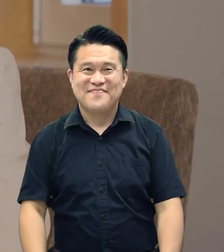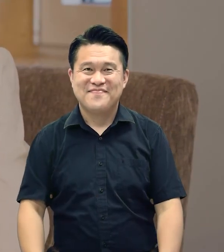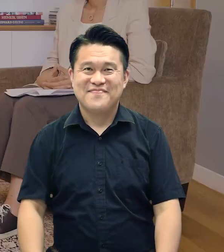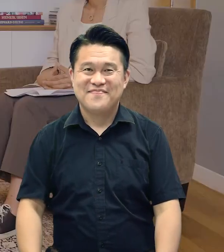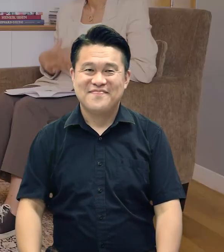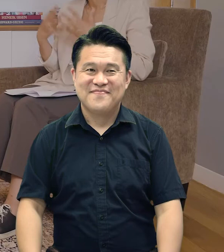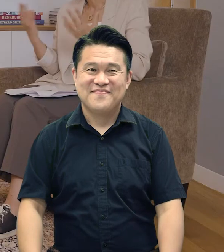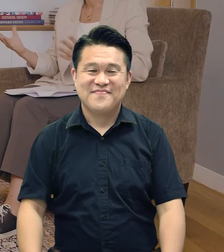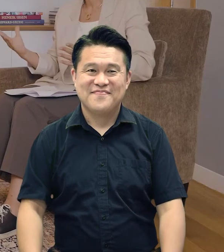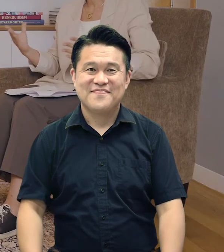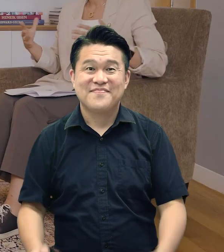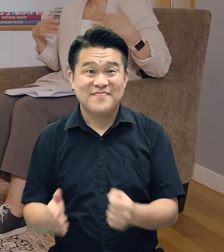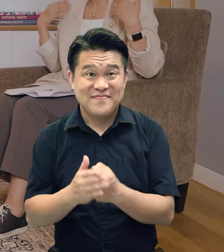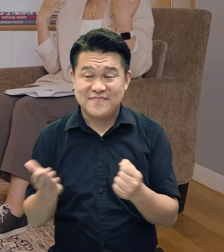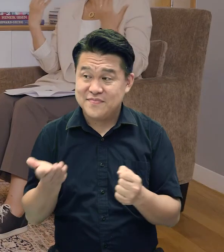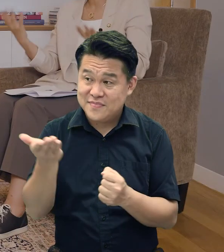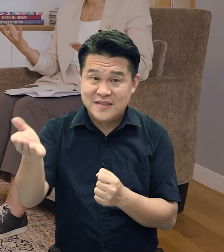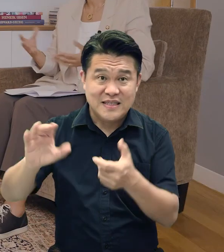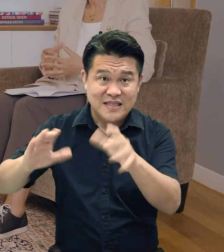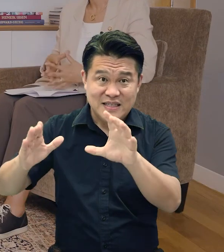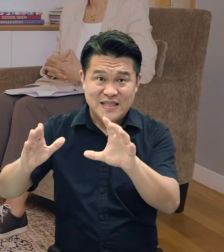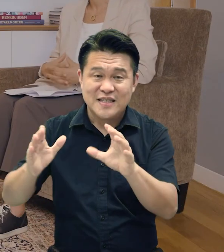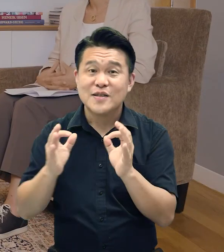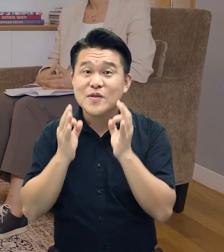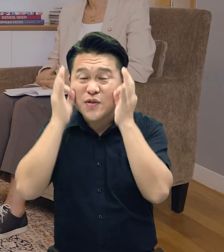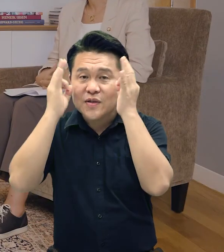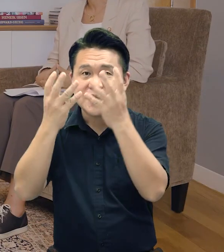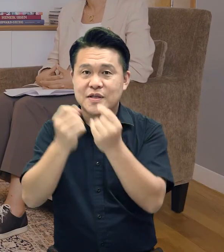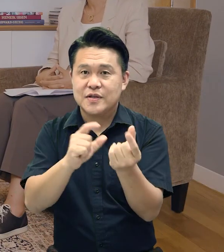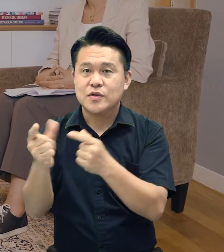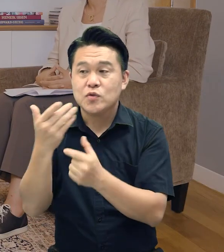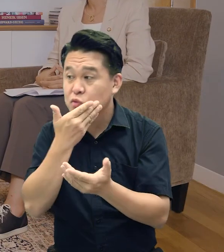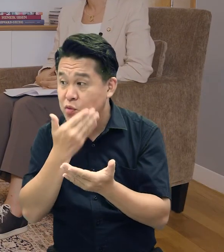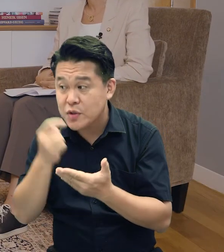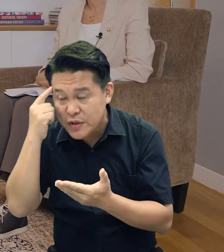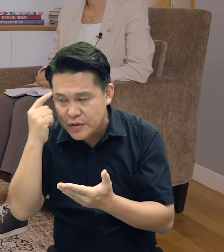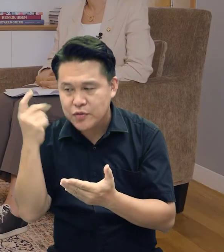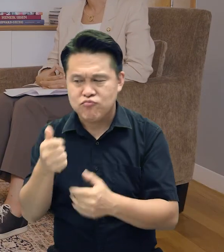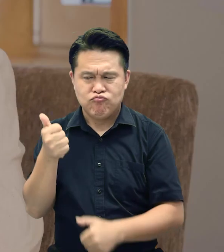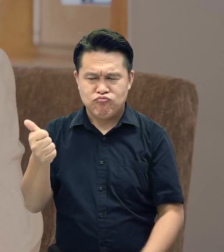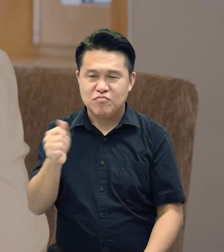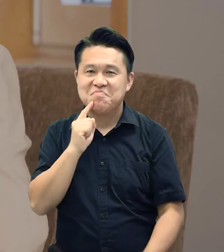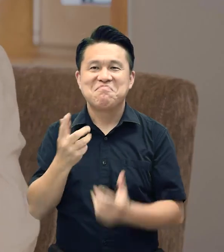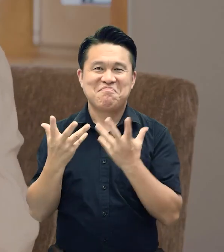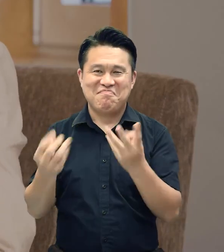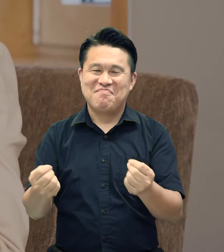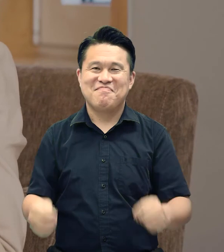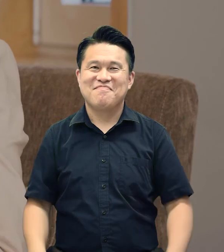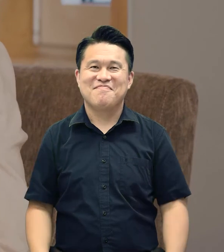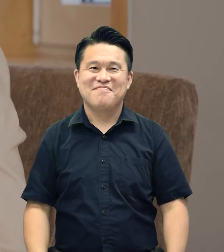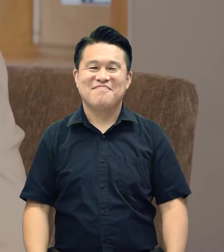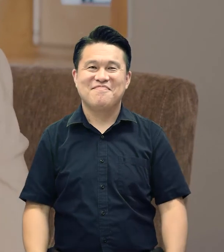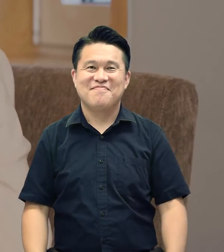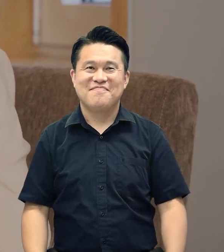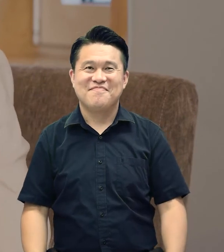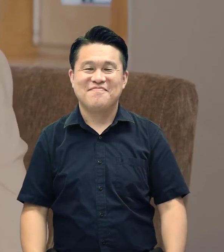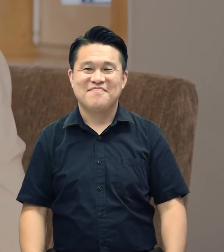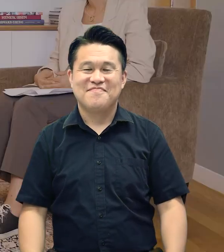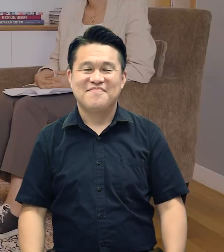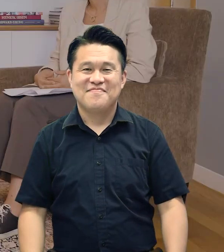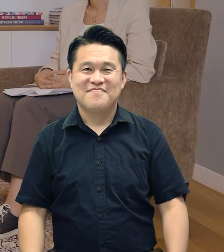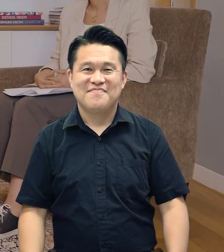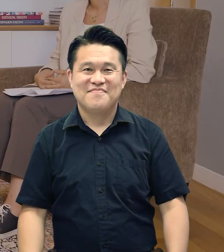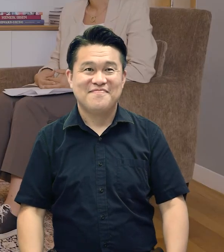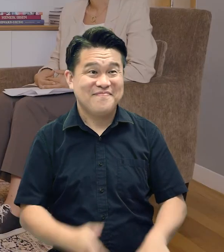I think your example and your effort is already very much, important and then appreciating, I